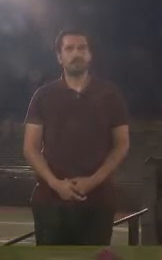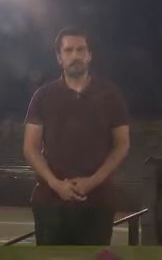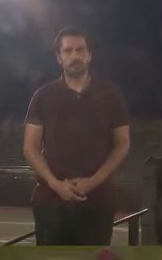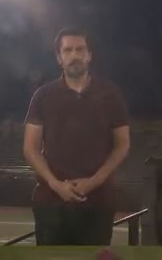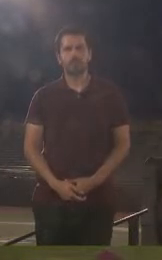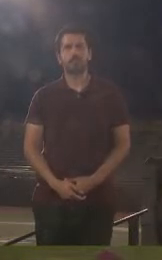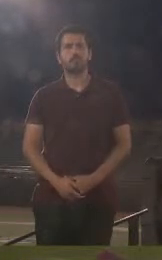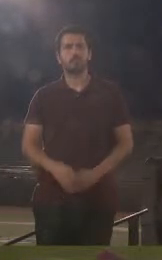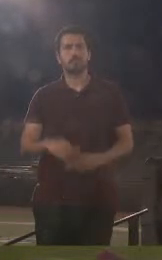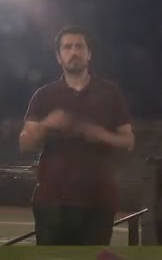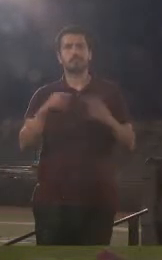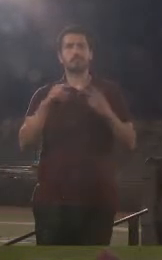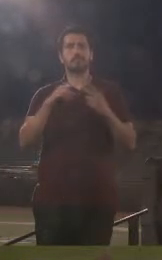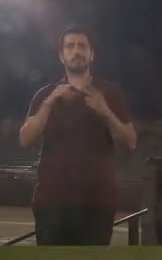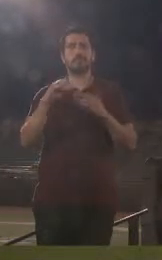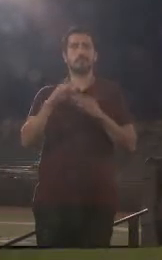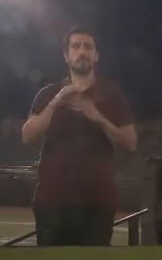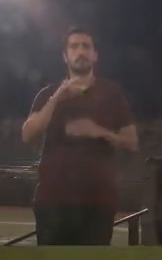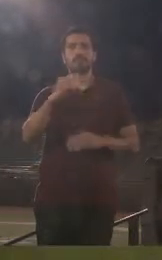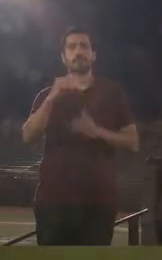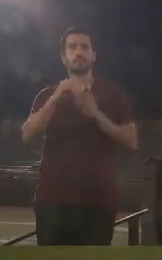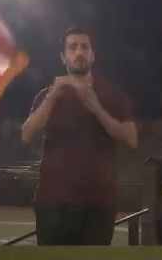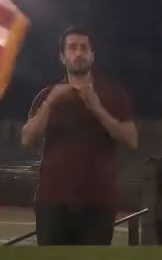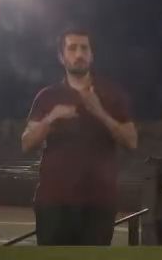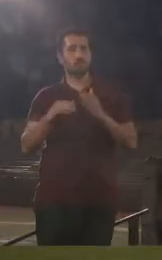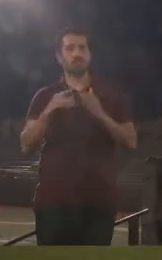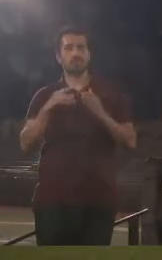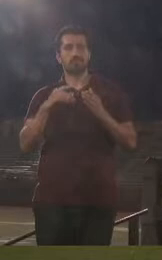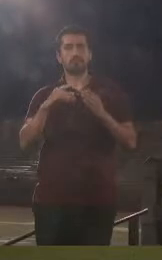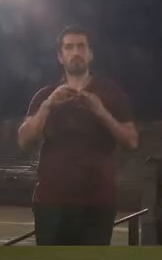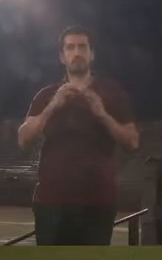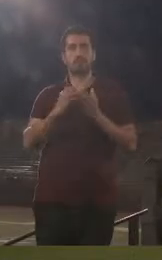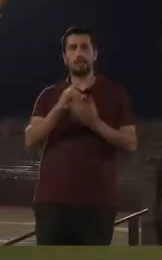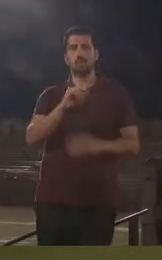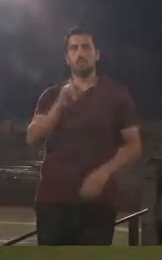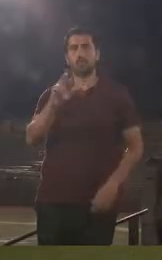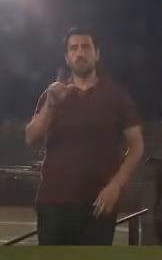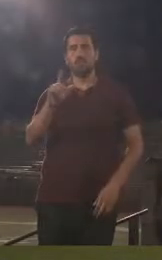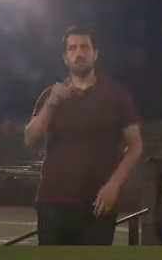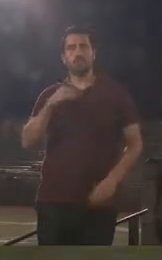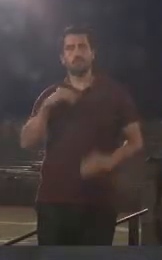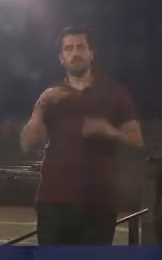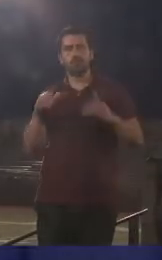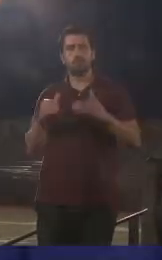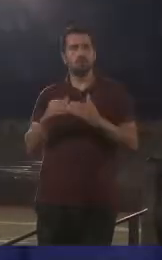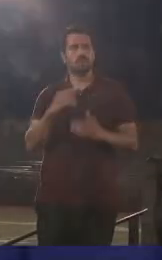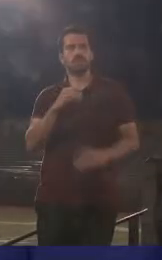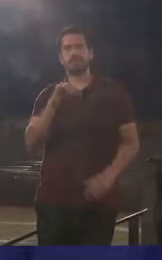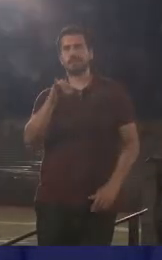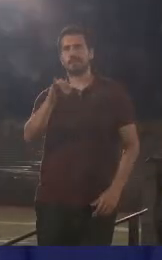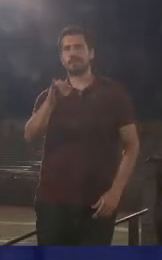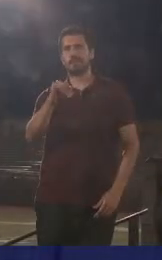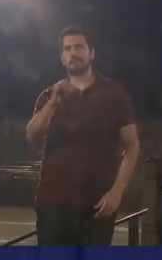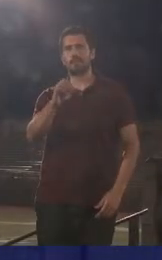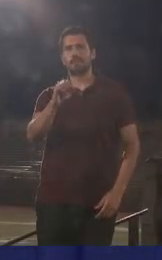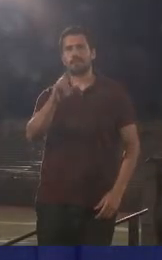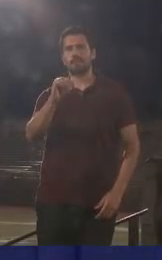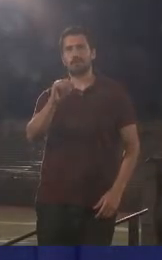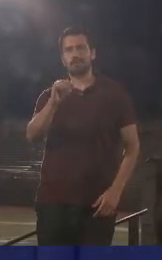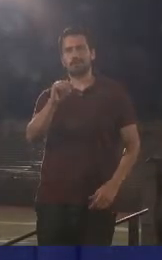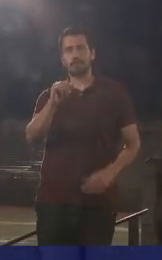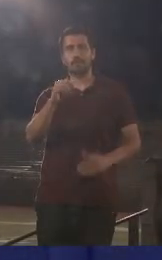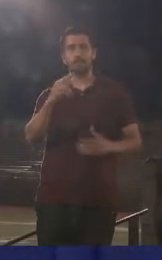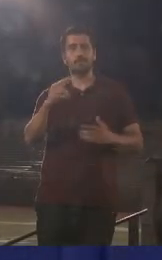As salutatorian of the Highlands High School class of 2023, I would like to introduce Jesus. He is the youngest of